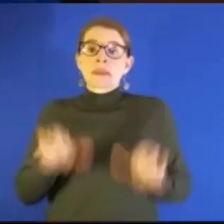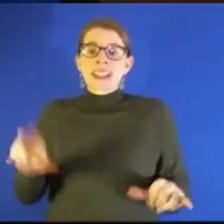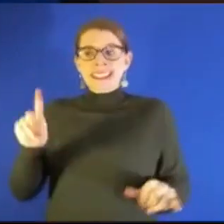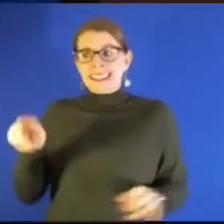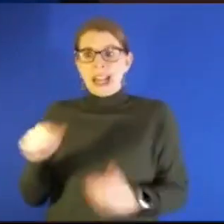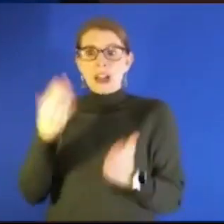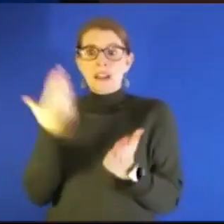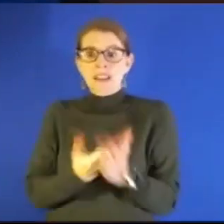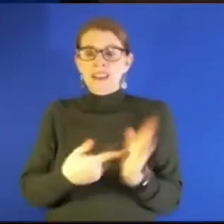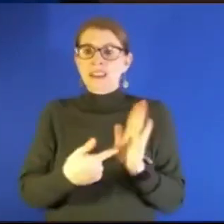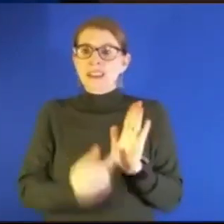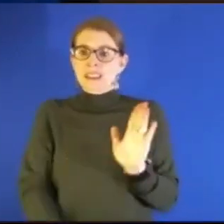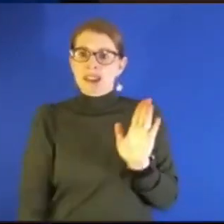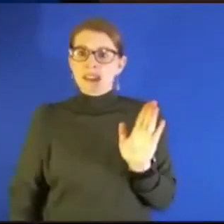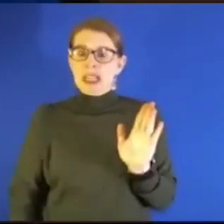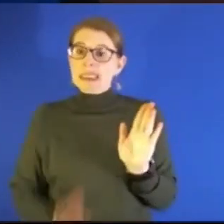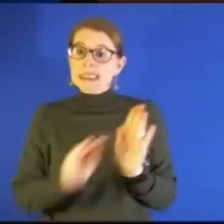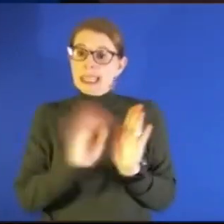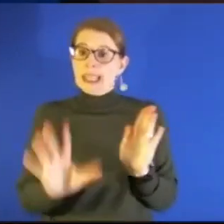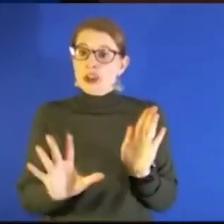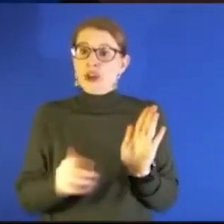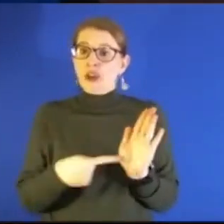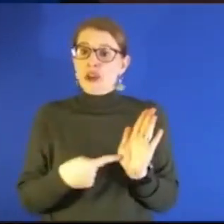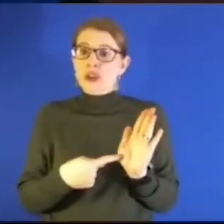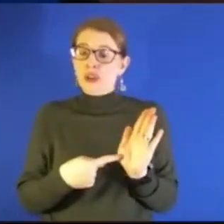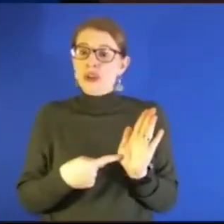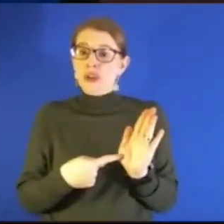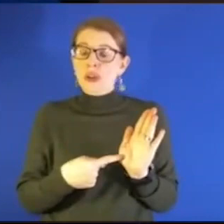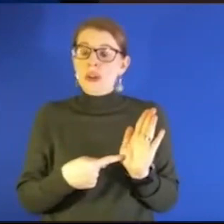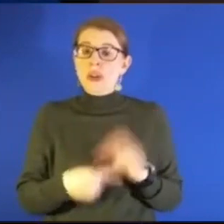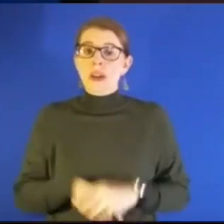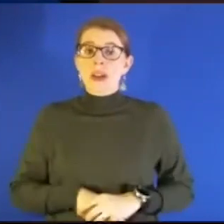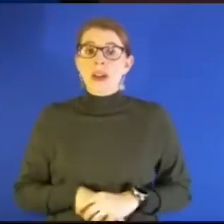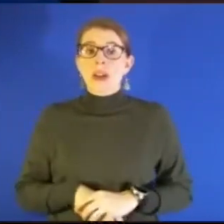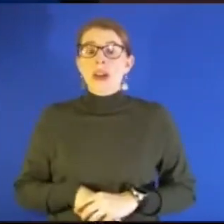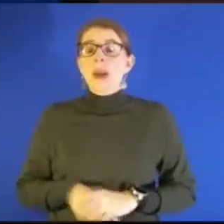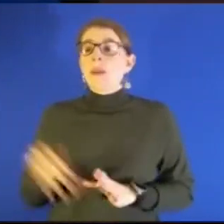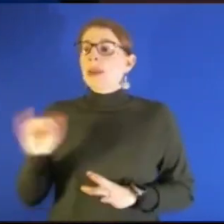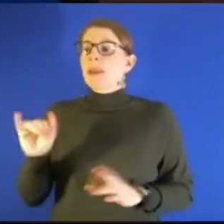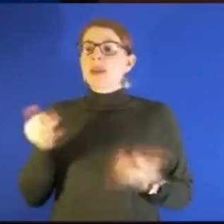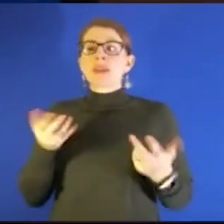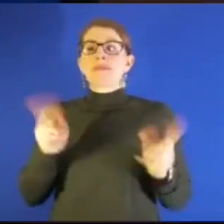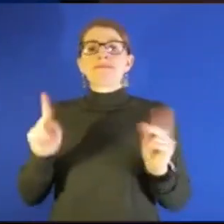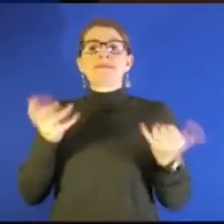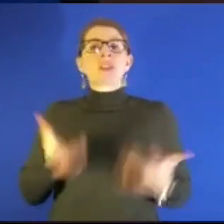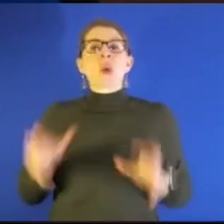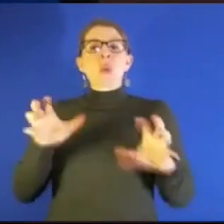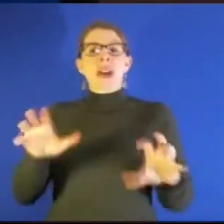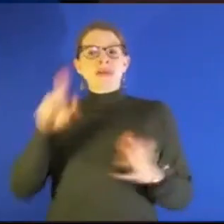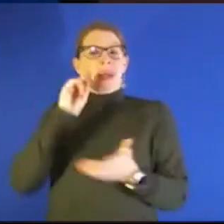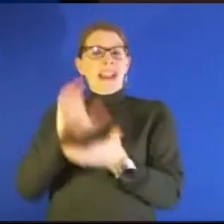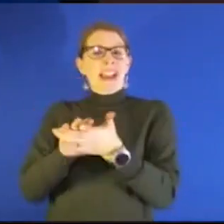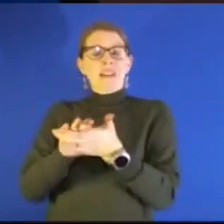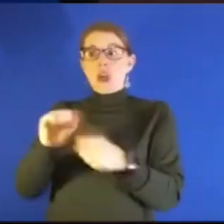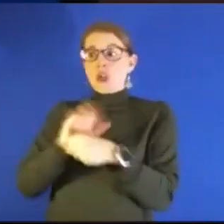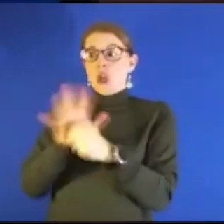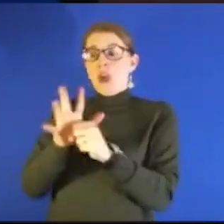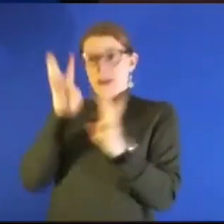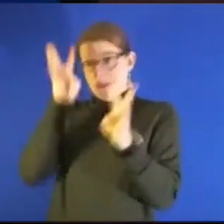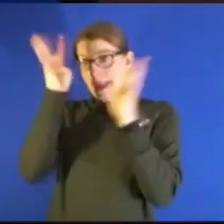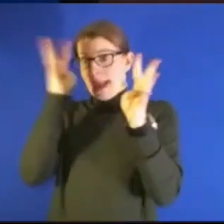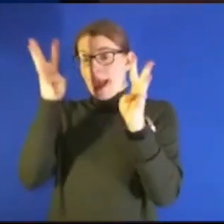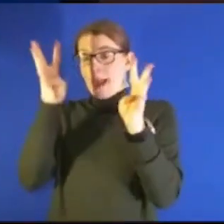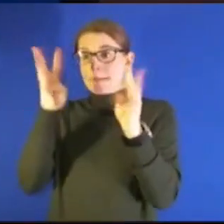overwhelmingly clear about the question? It's like folks don't want to believe that COVID is real and it's a made-up conspiracy. How would you have a